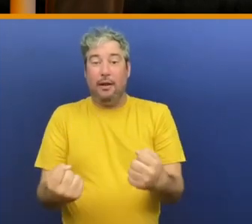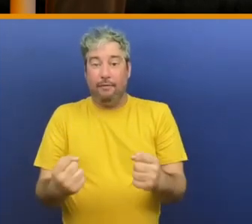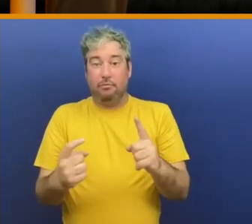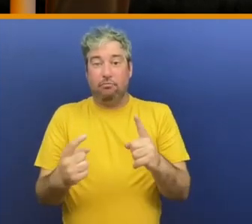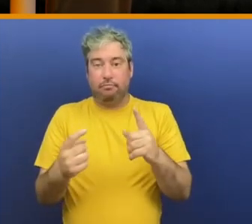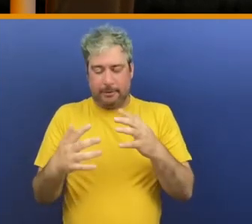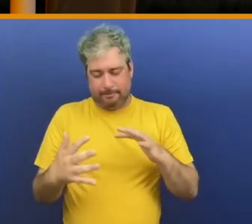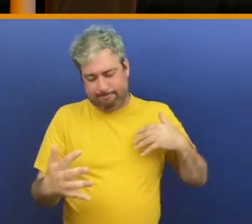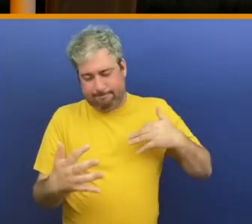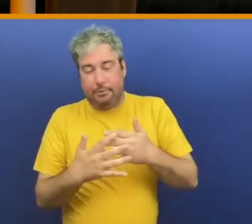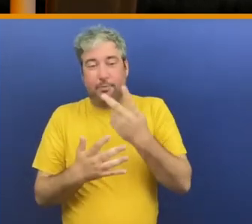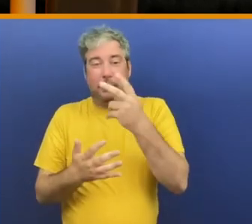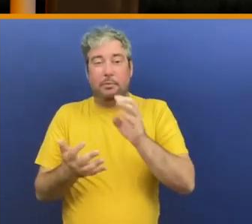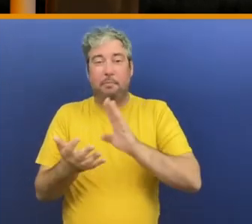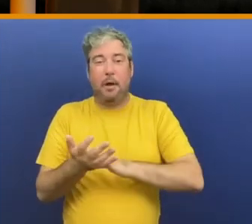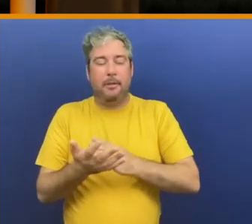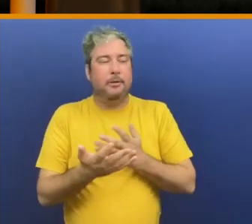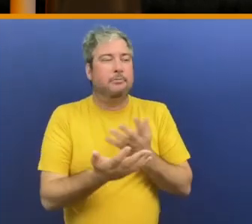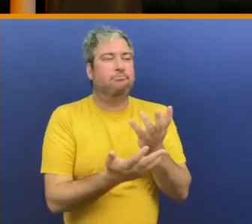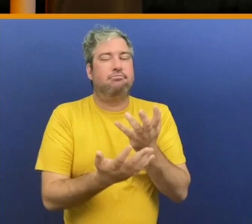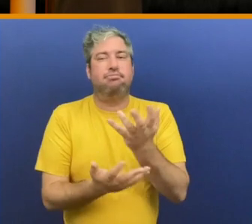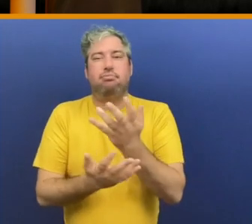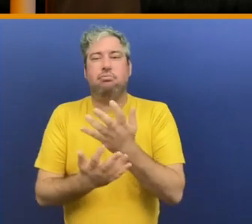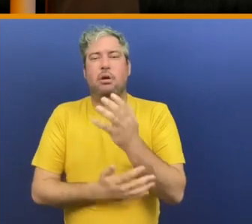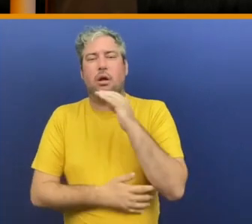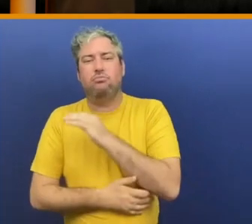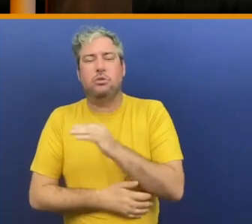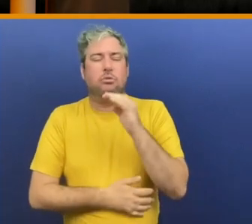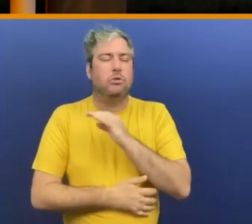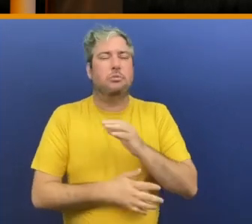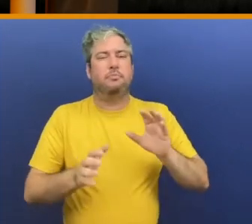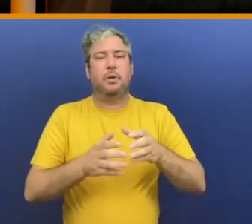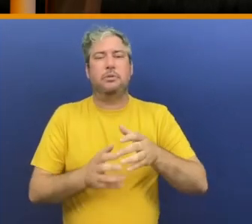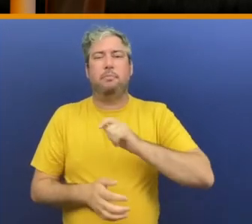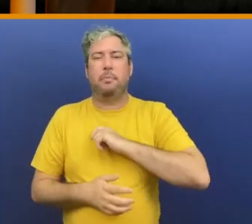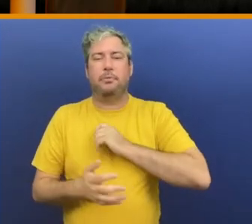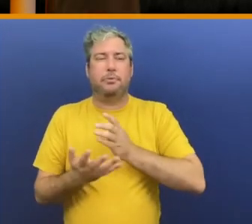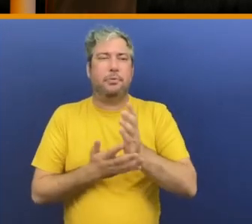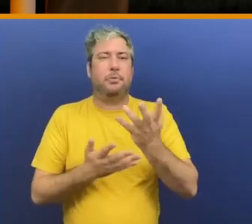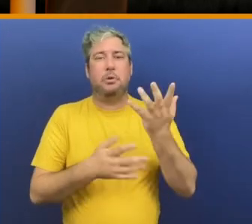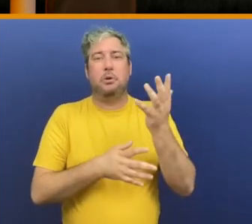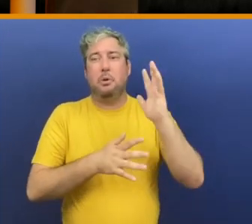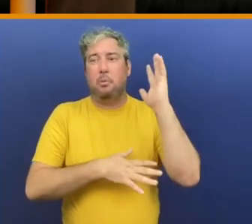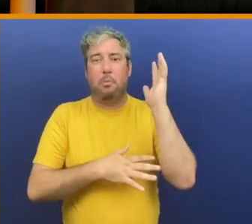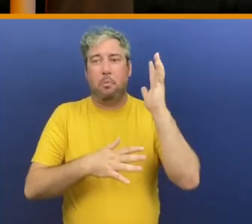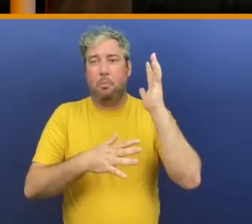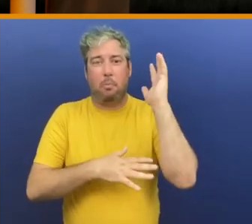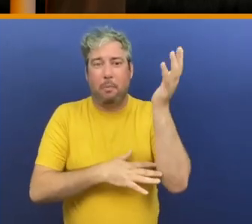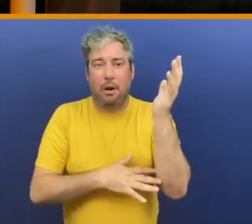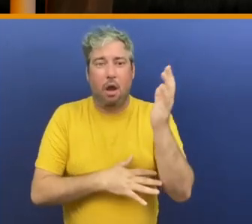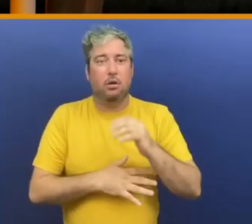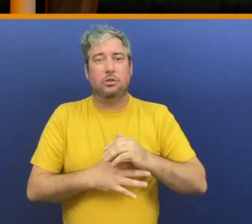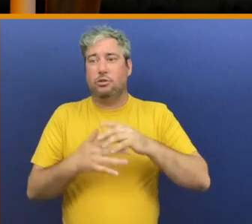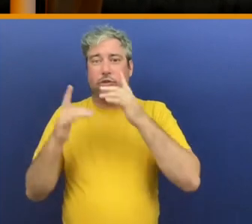of party members through webinars, surveys, written submissions, face-to-face meetings with organisation chairs